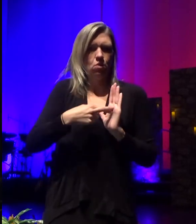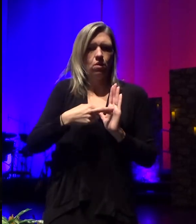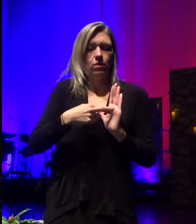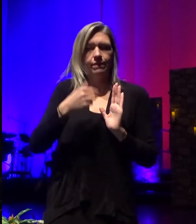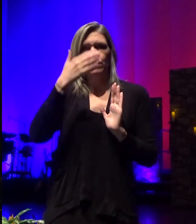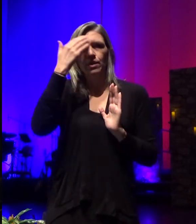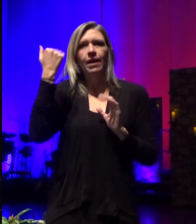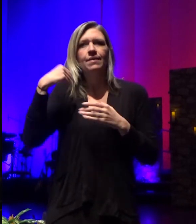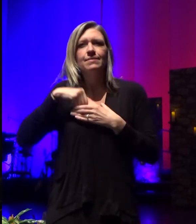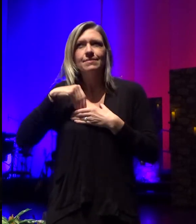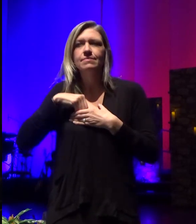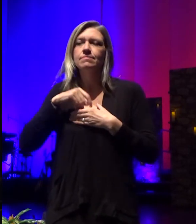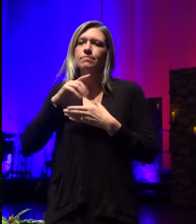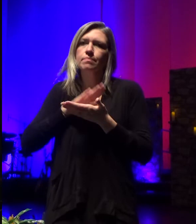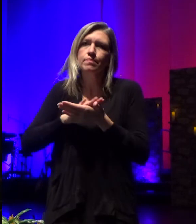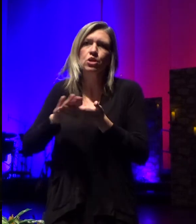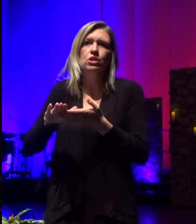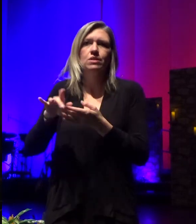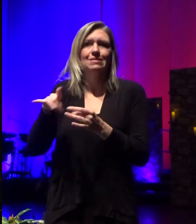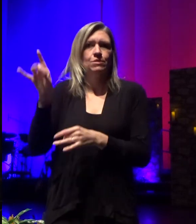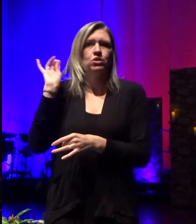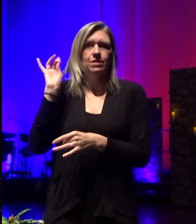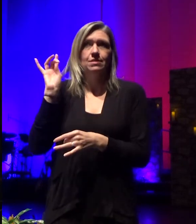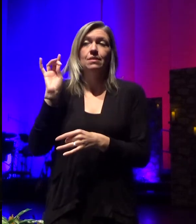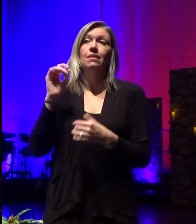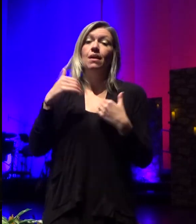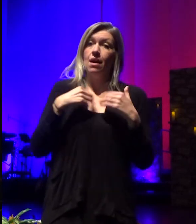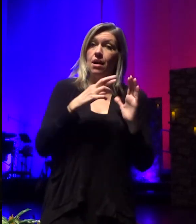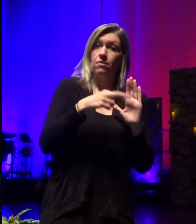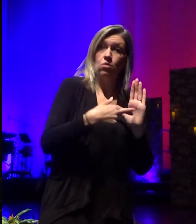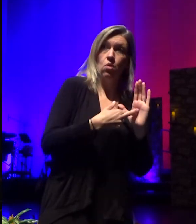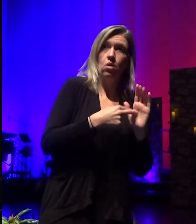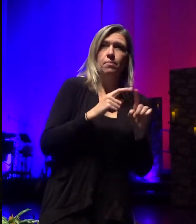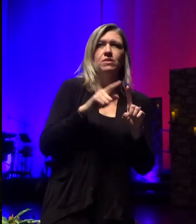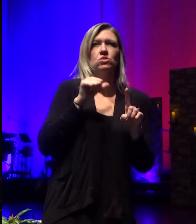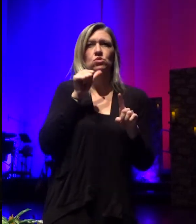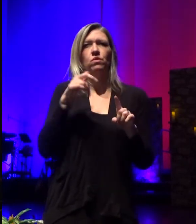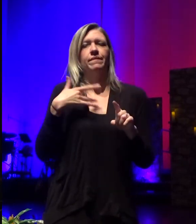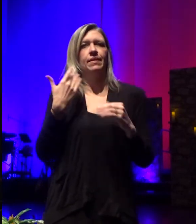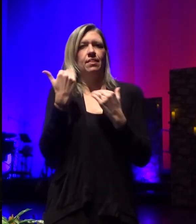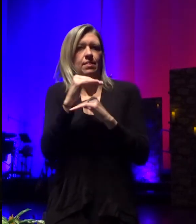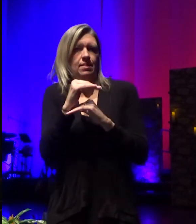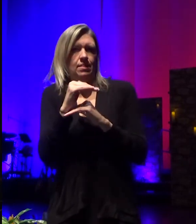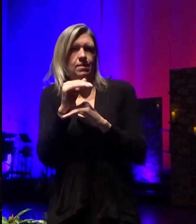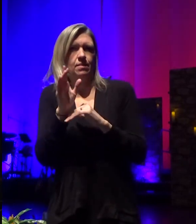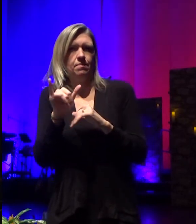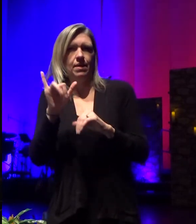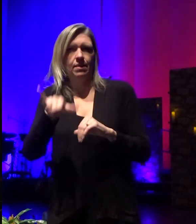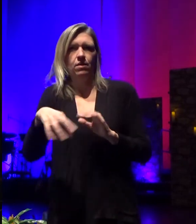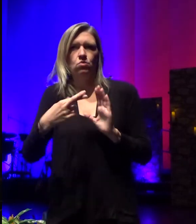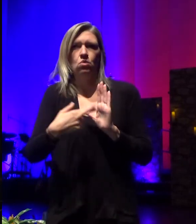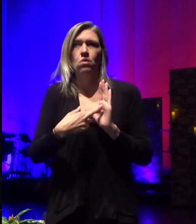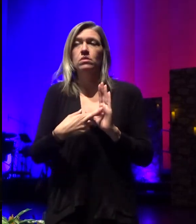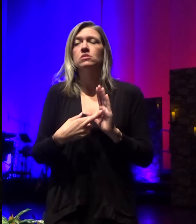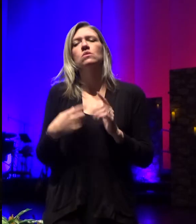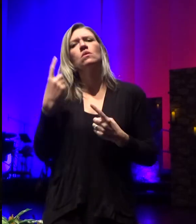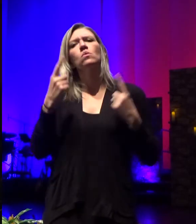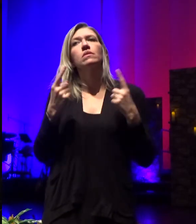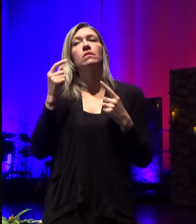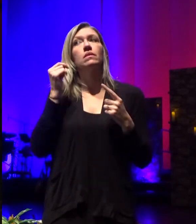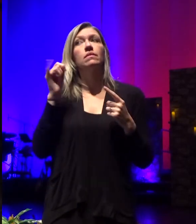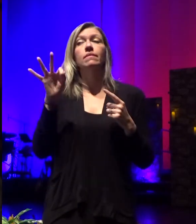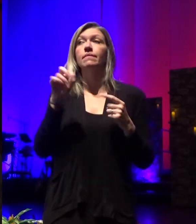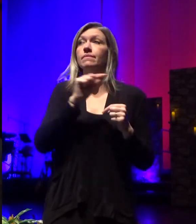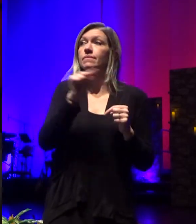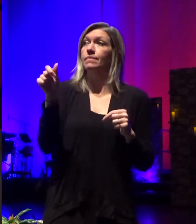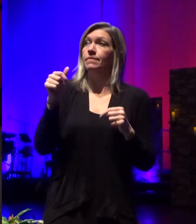spirit, inhabiting a role but not being confined by it. Is there something about the roles you play that's time for the great shift,